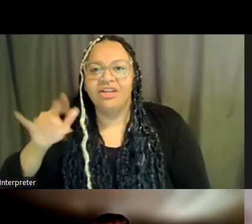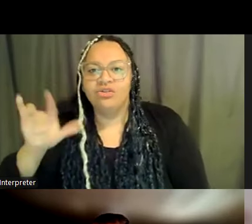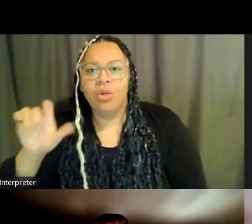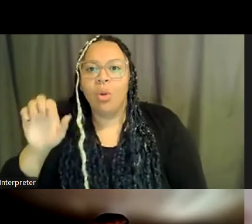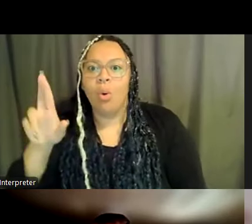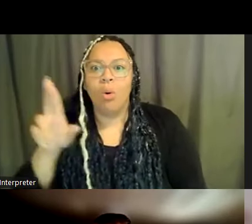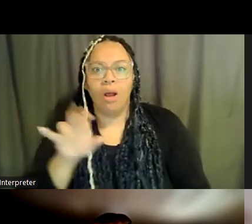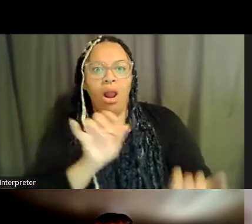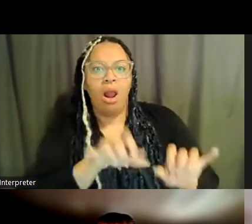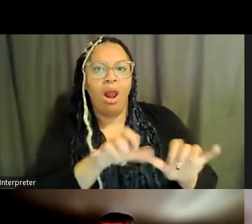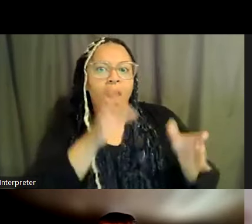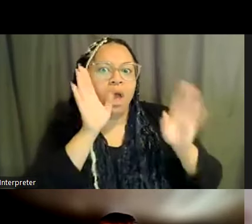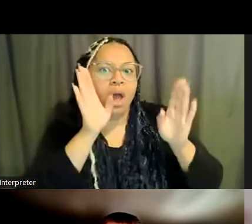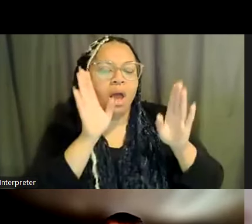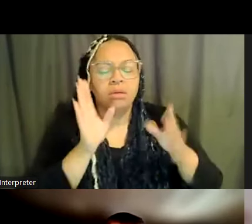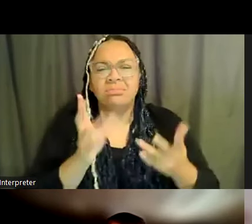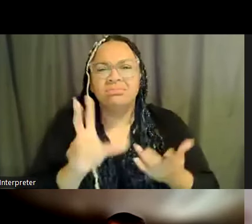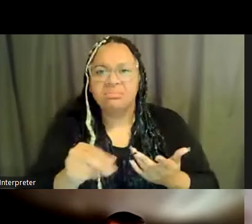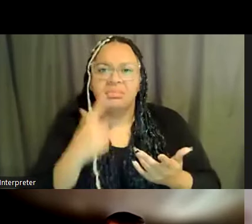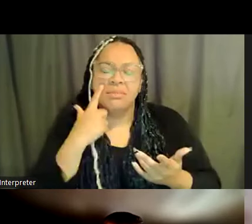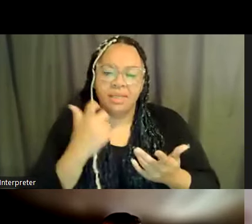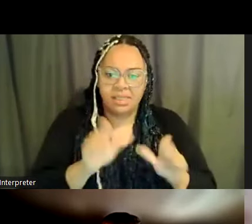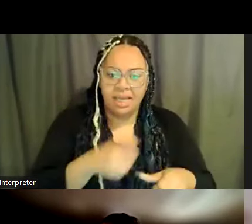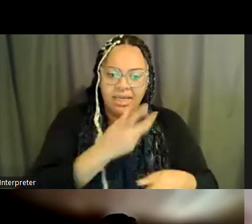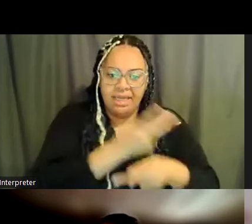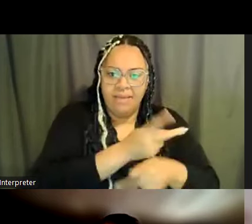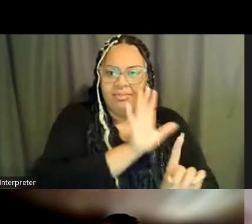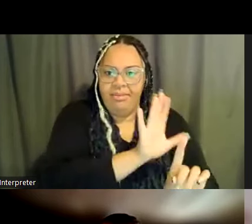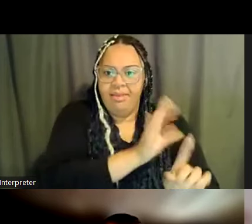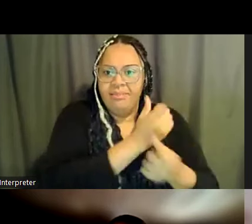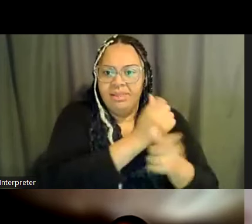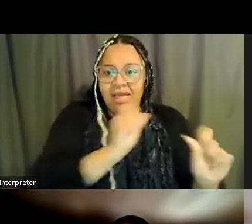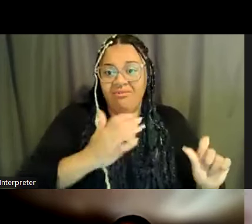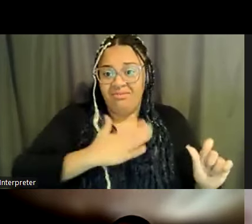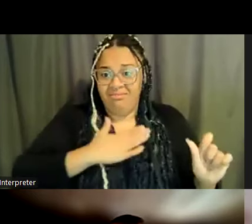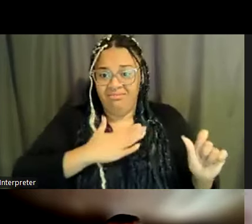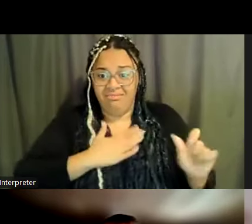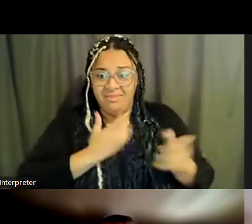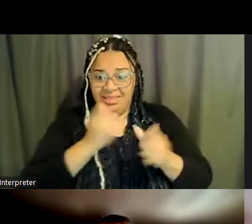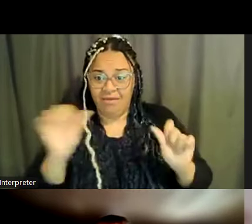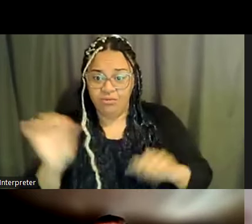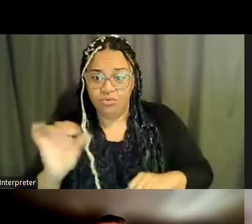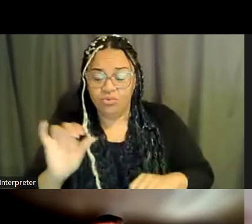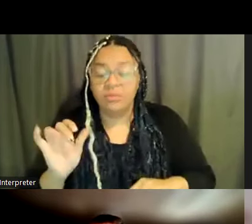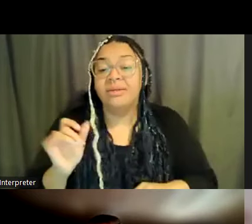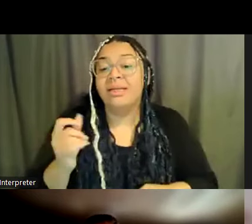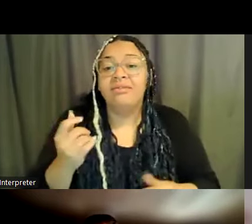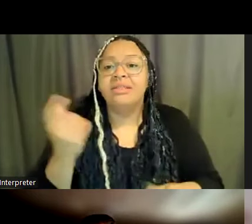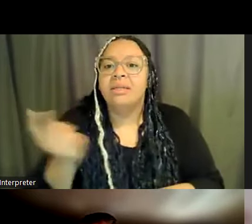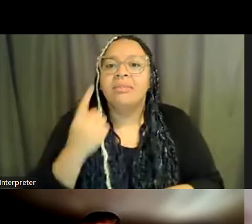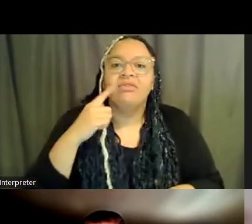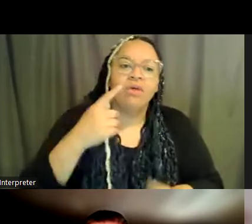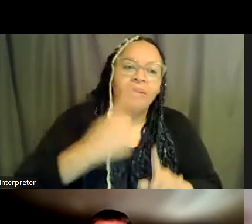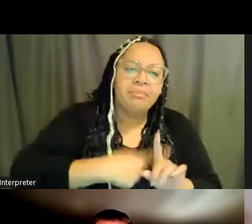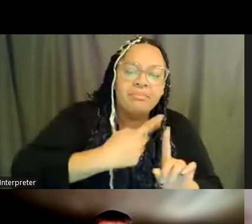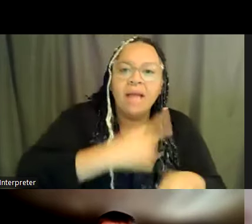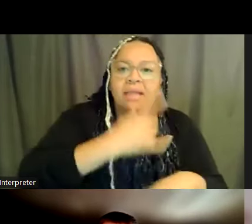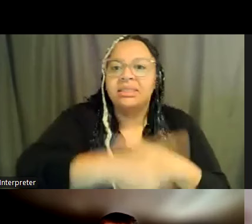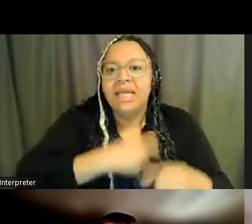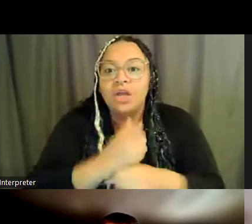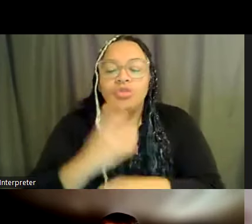ways to keep us safe, and there's ways to keep other people safe. But typically, even for somebody who for months, for years, has experienced